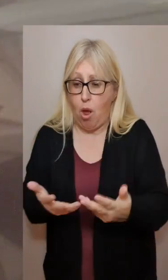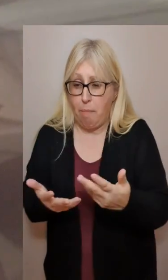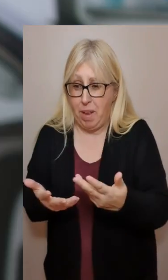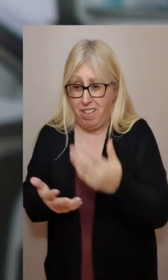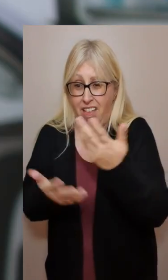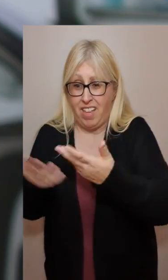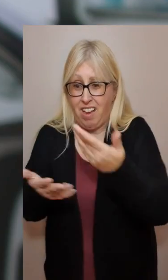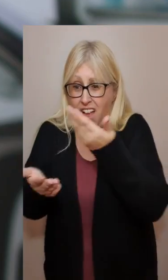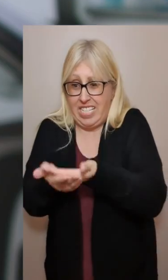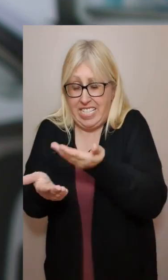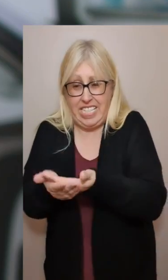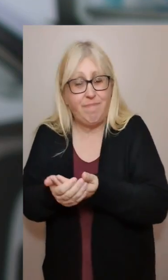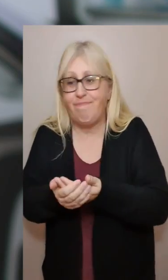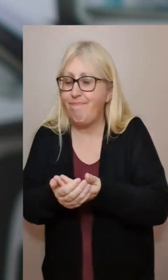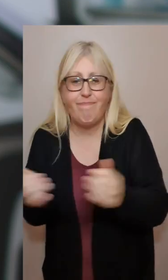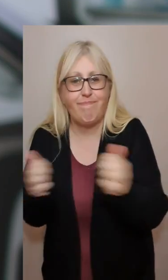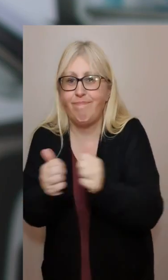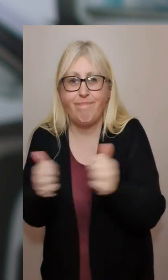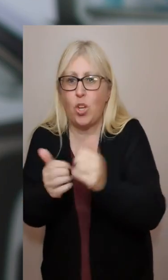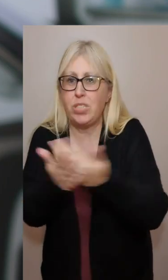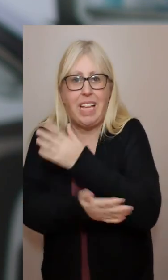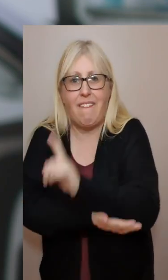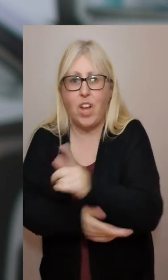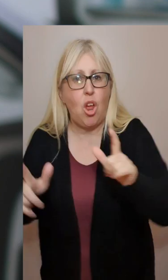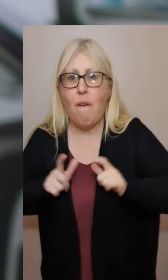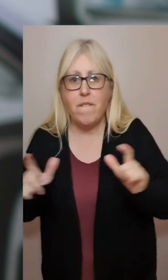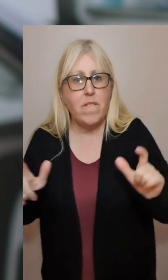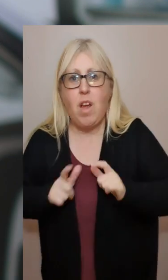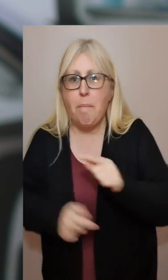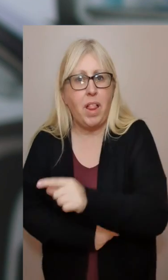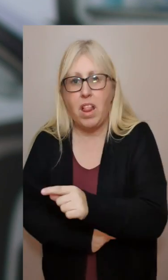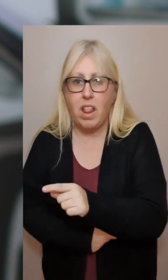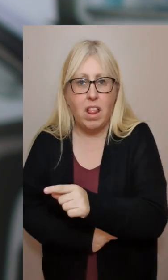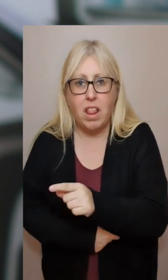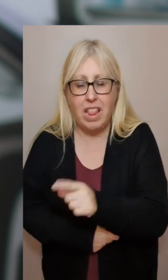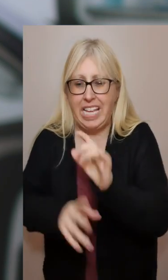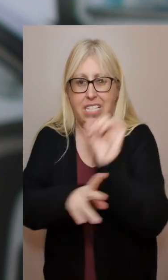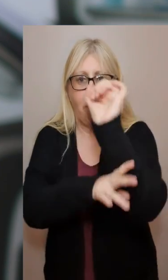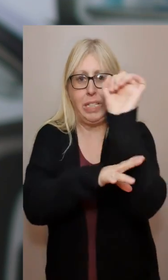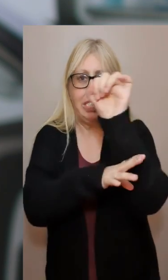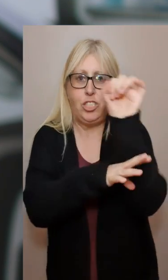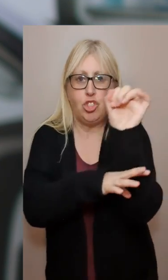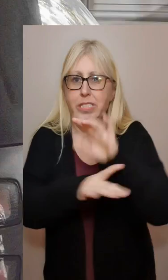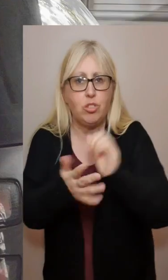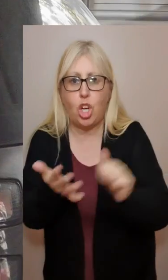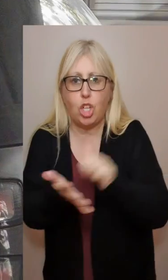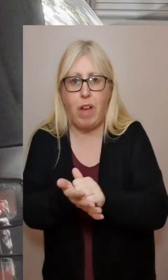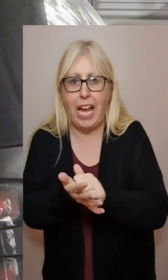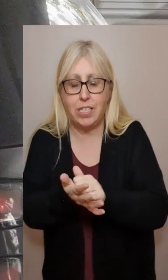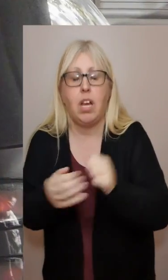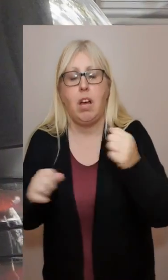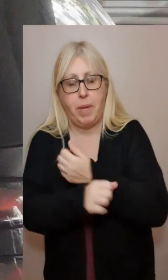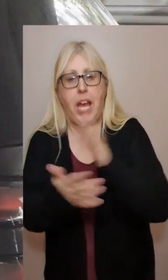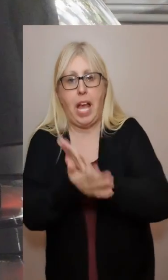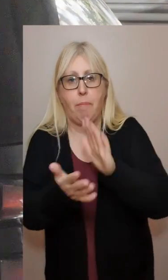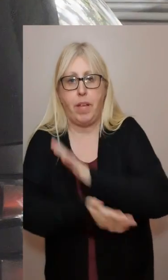at the moment, he isn't safe in that, and he isn't comfortable, and his positioning isn't correct, so it'll make me happier